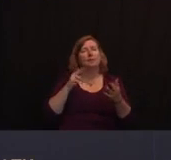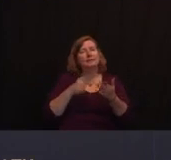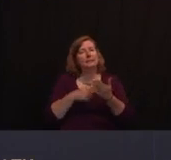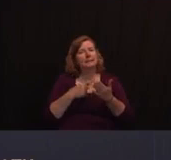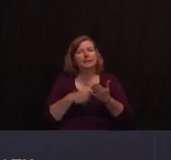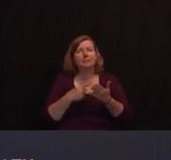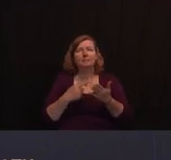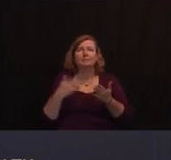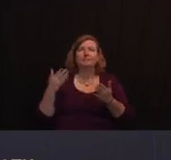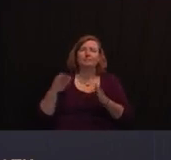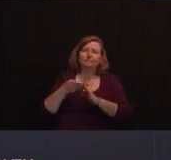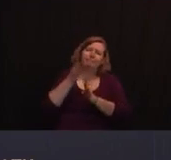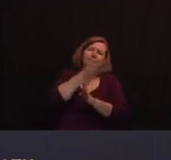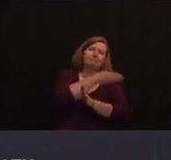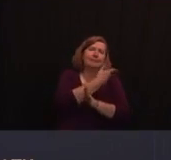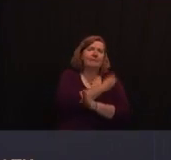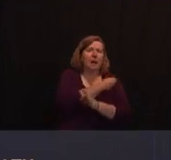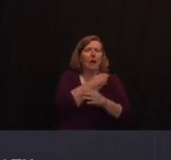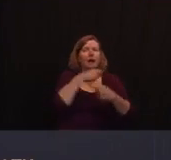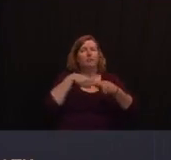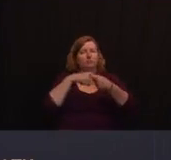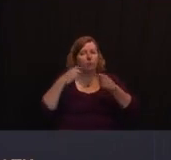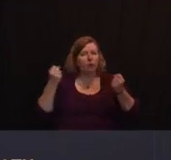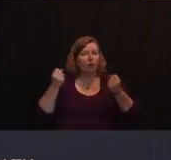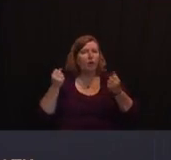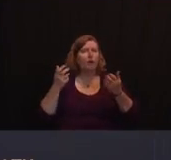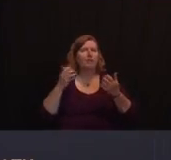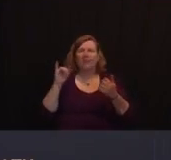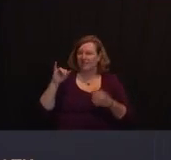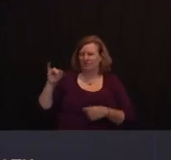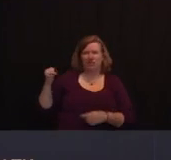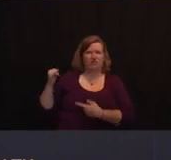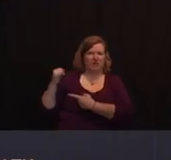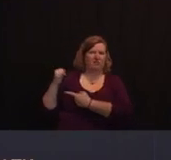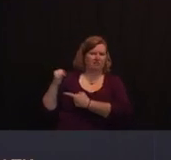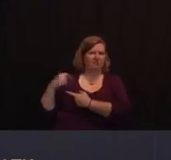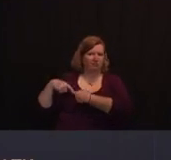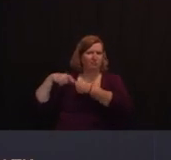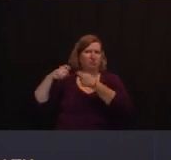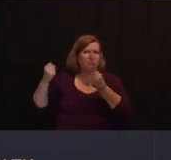what we've seen with the J&J vaccine pause? How